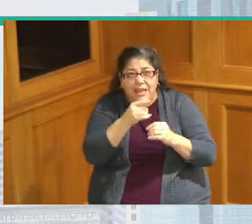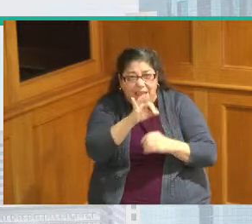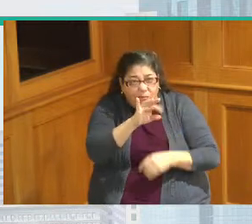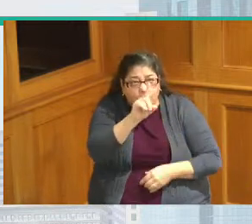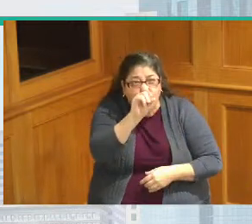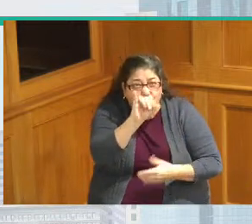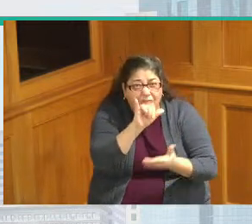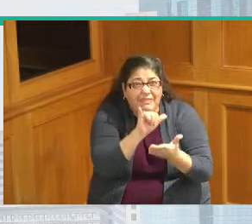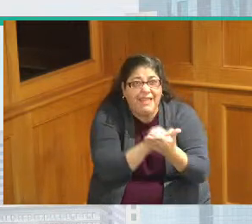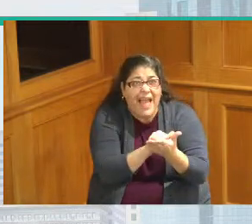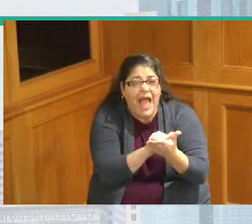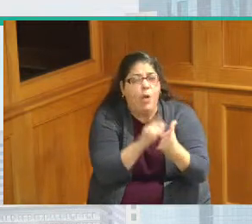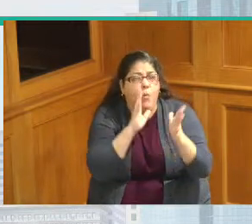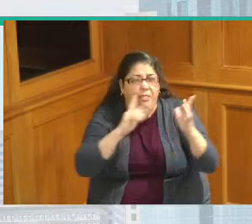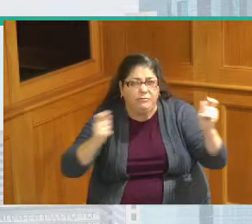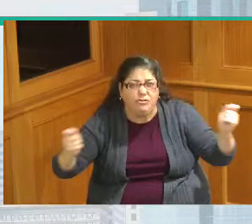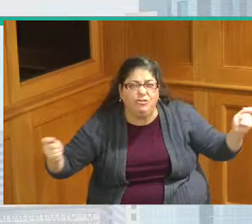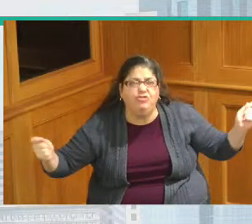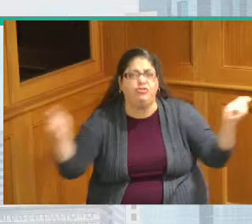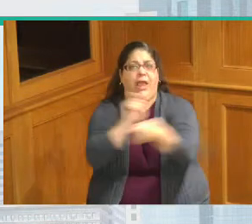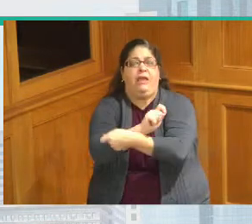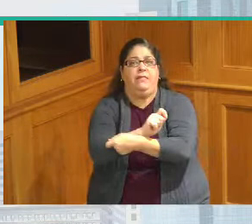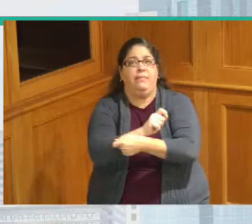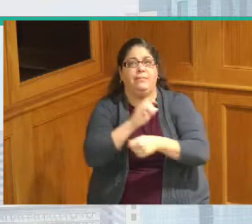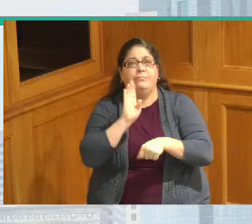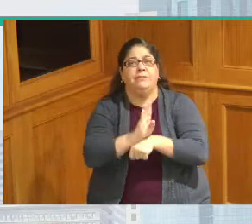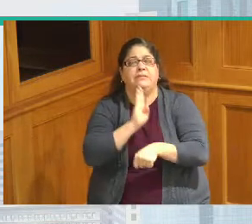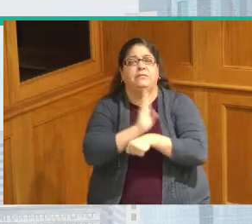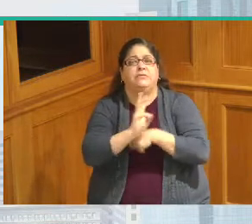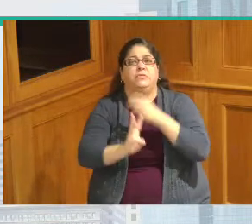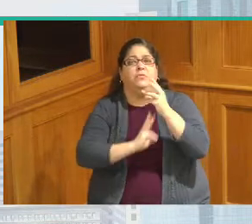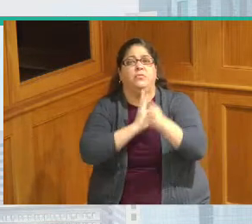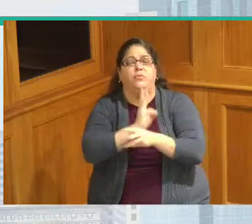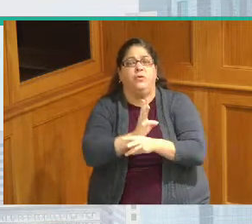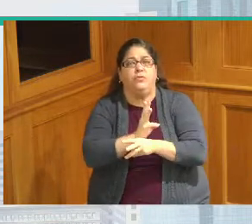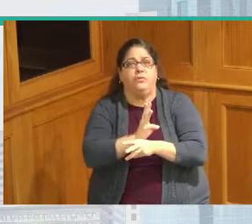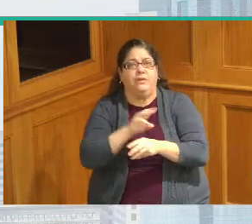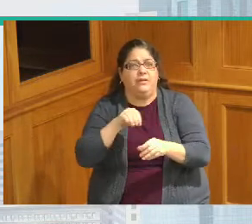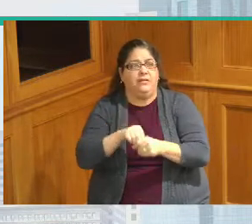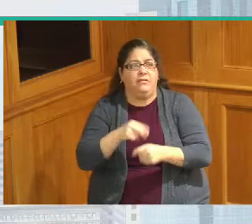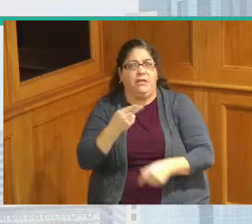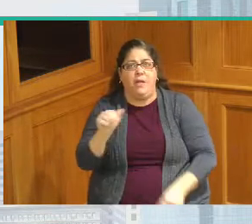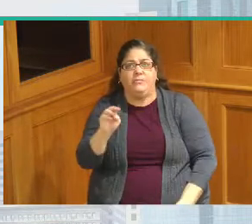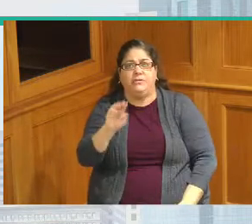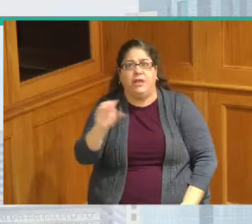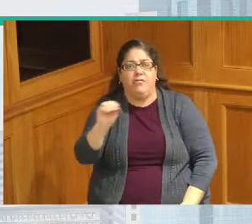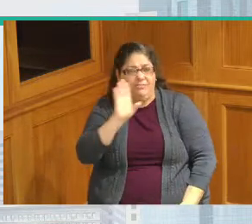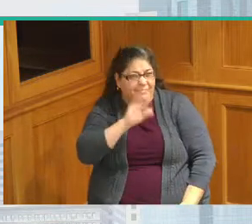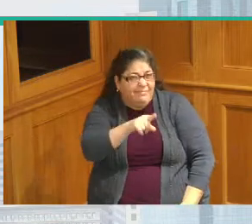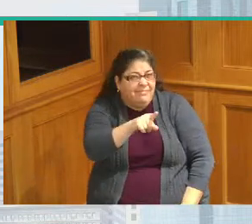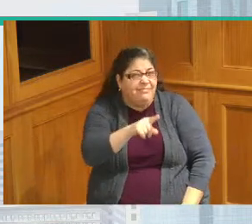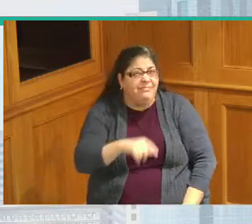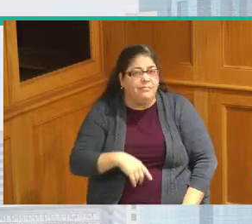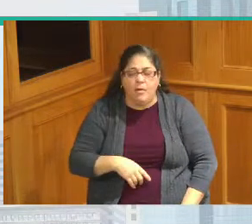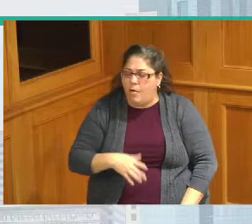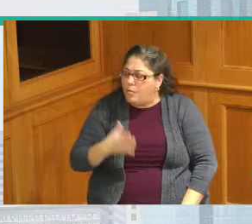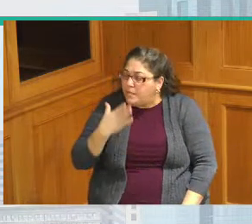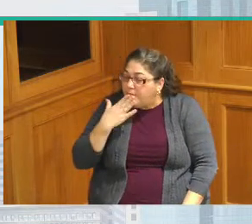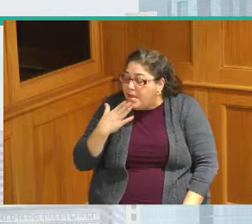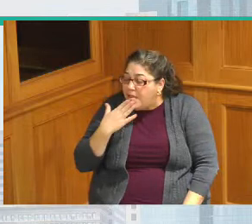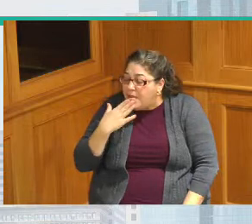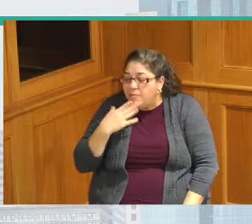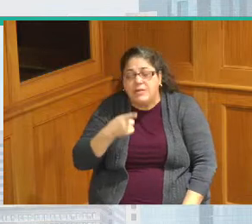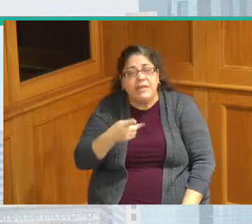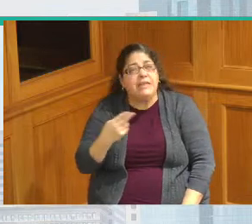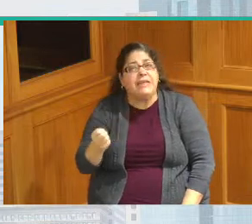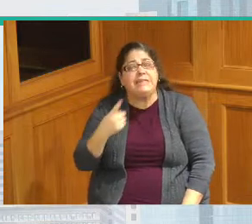landscape of these businesses, those businesses that are represented in Hamilton County. And so I thanked him for it, and he said